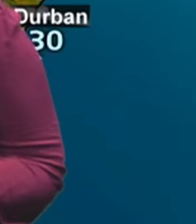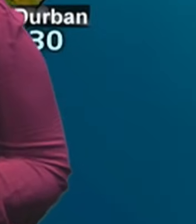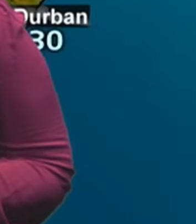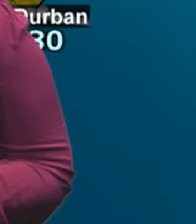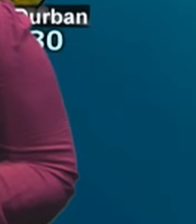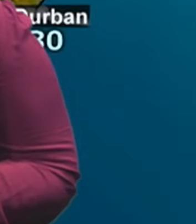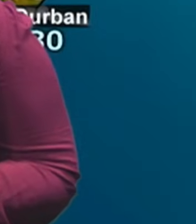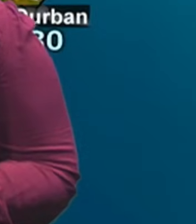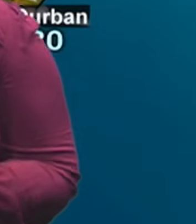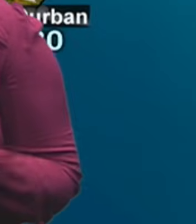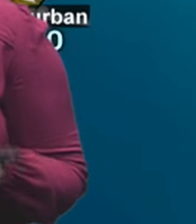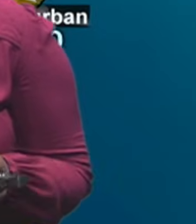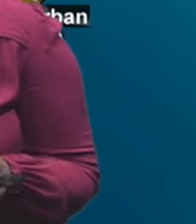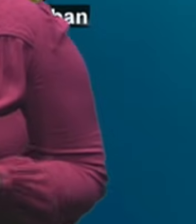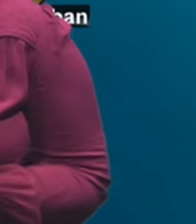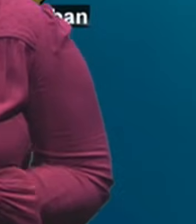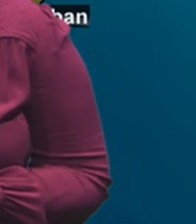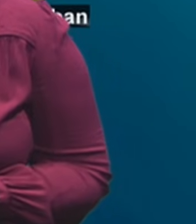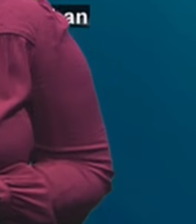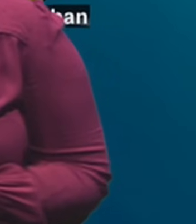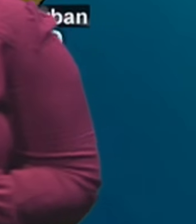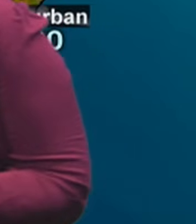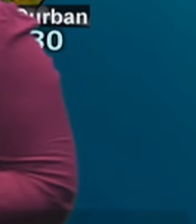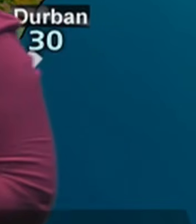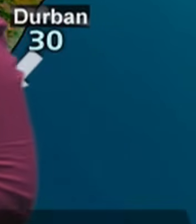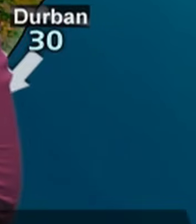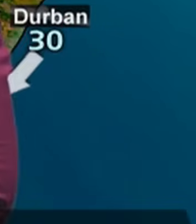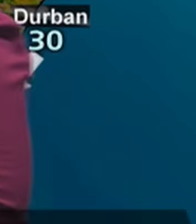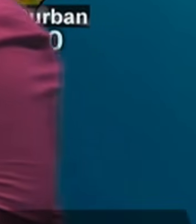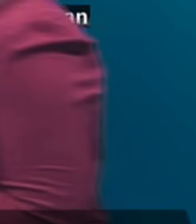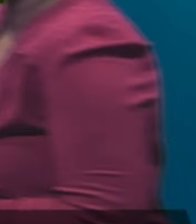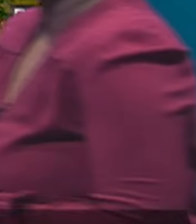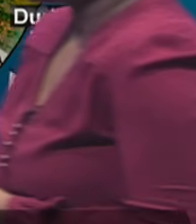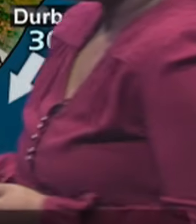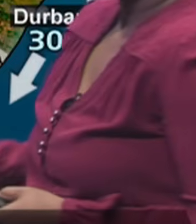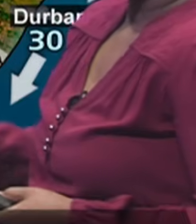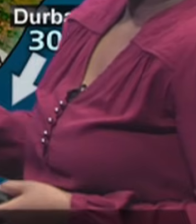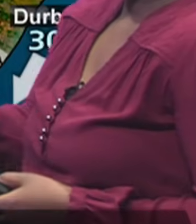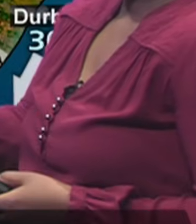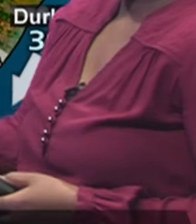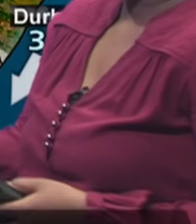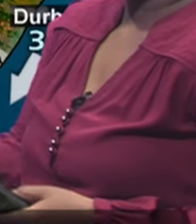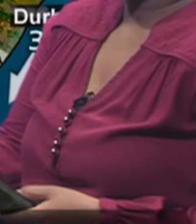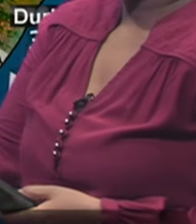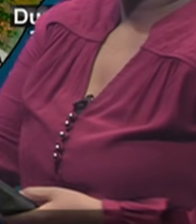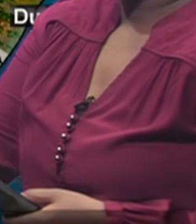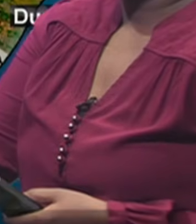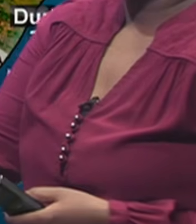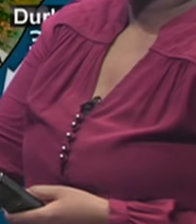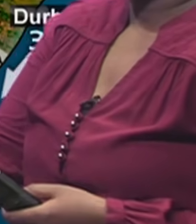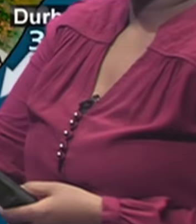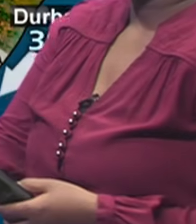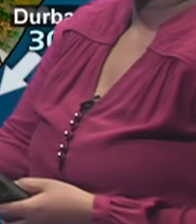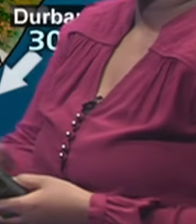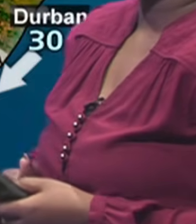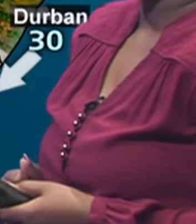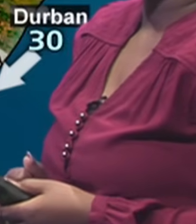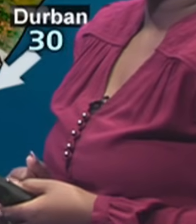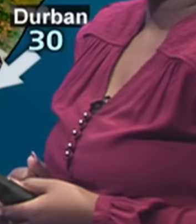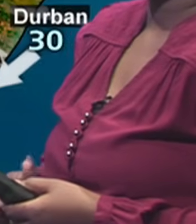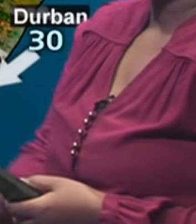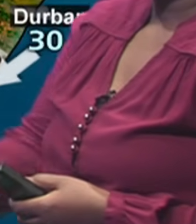ka ke go leboga ke ya me mogaetso madumar bone pona la pela me mo bosa mo bosigong jo ga mmogo le motsatsing la ka moso go bontsha fa go tla itemogela pula e matla ka diperesente